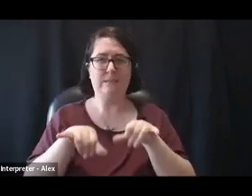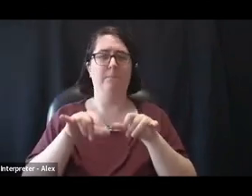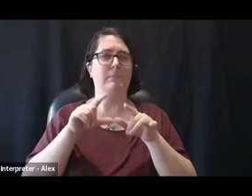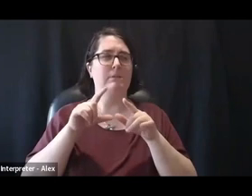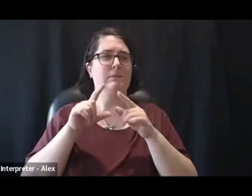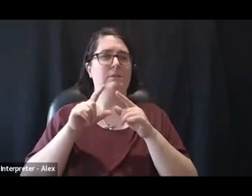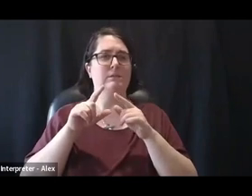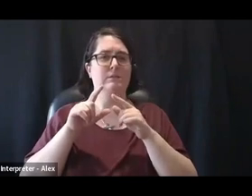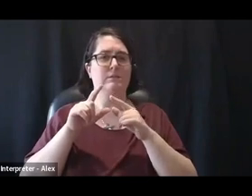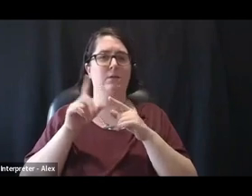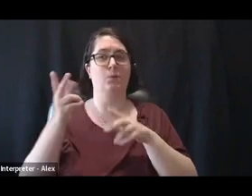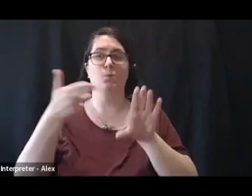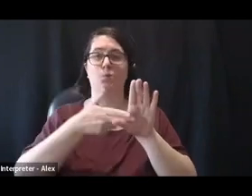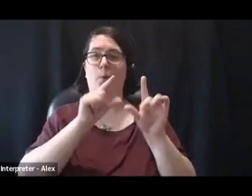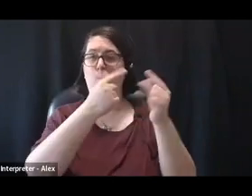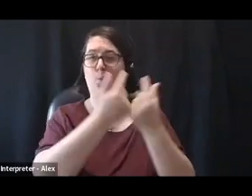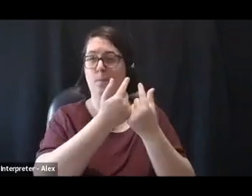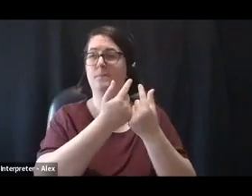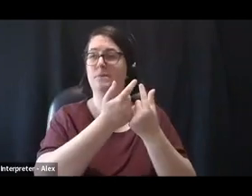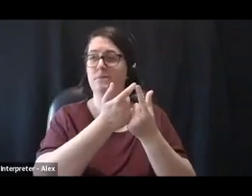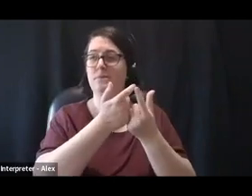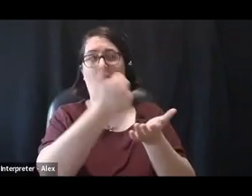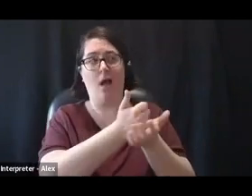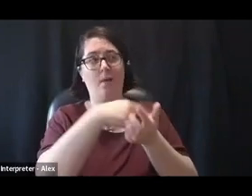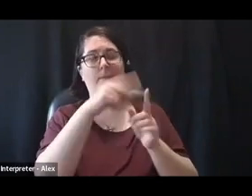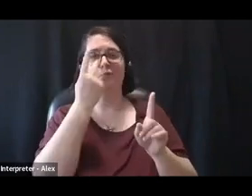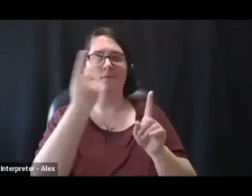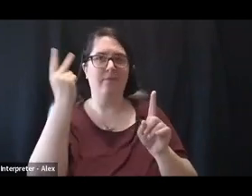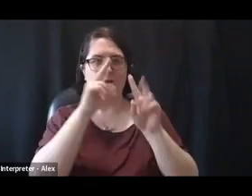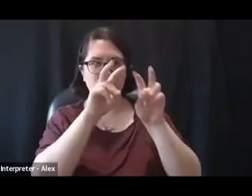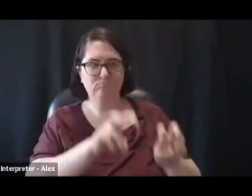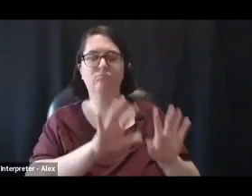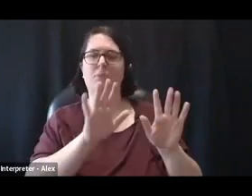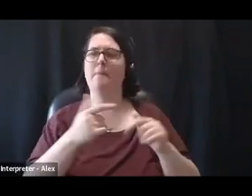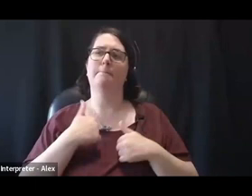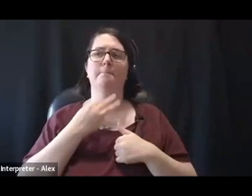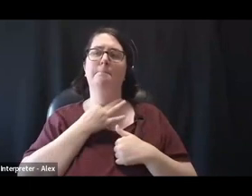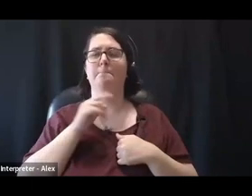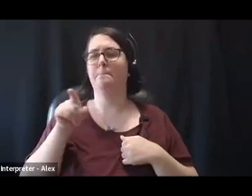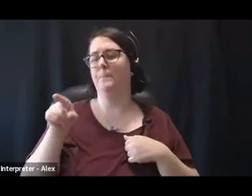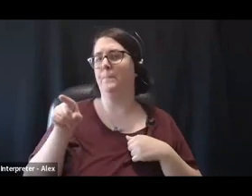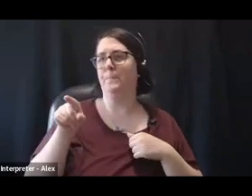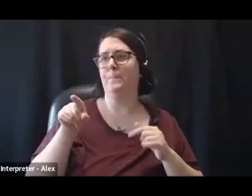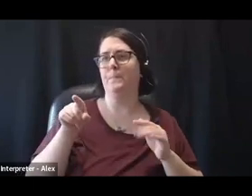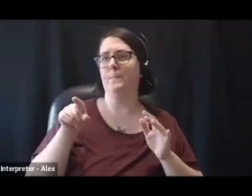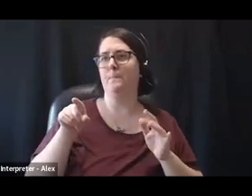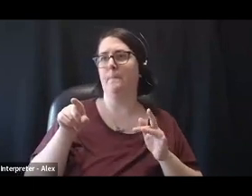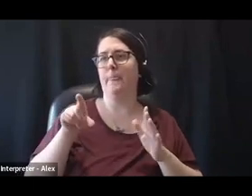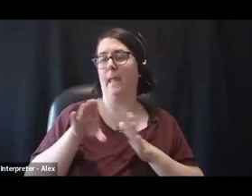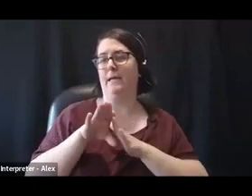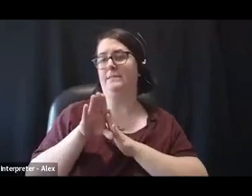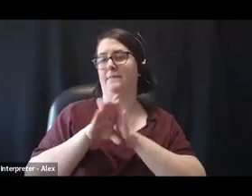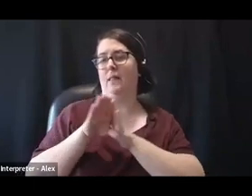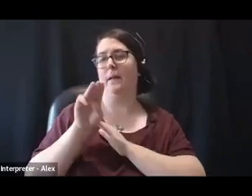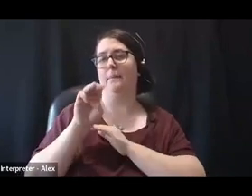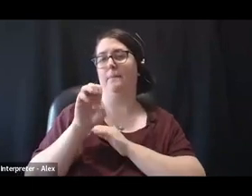you accompany groups towards the reflection. I'm curious to see, you know, developing perhaps